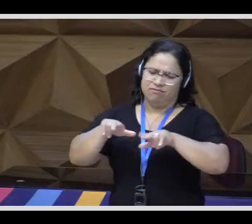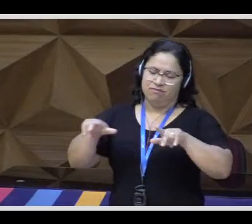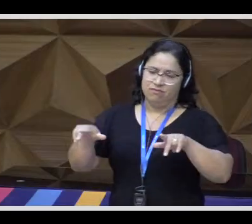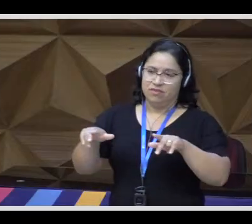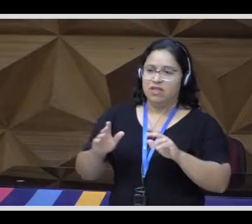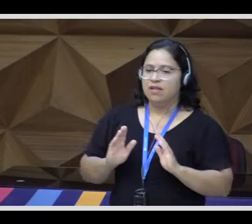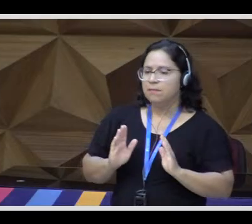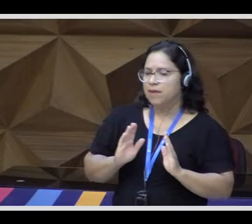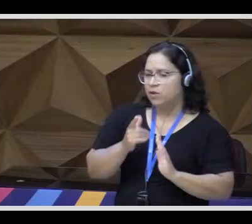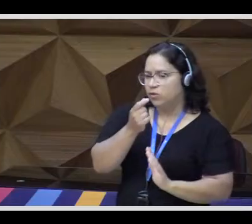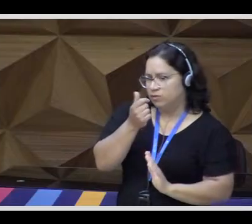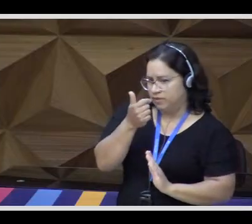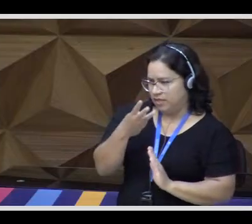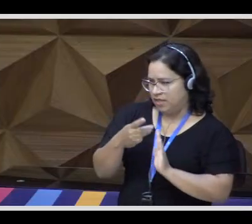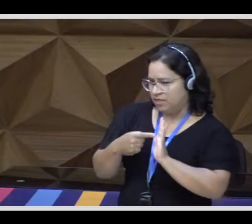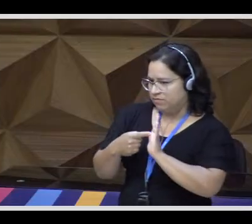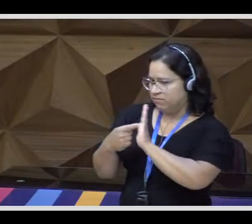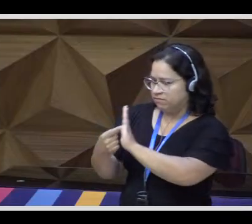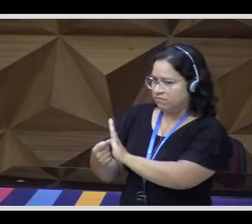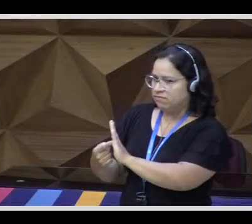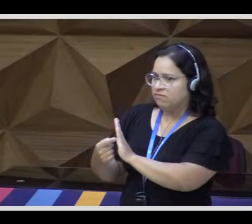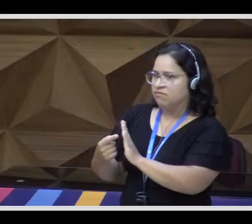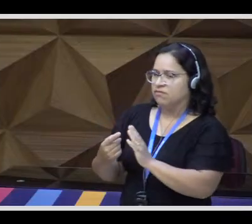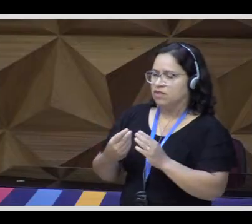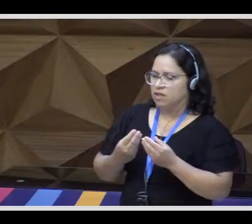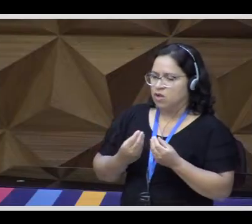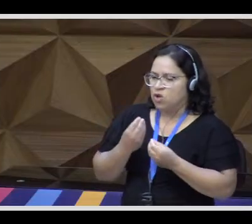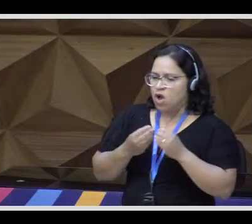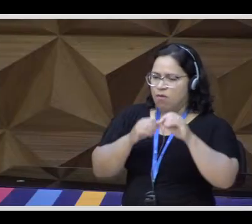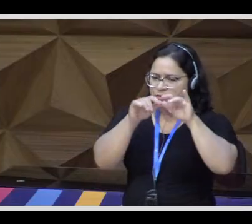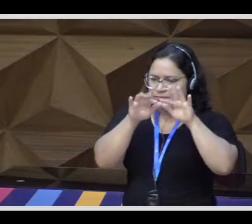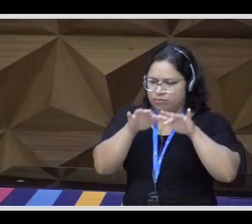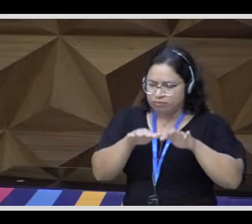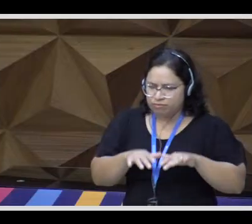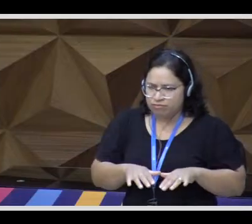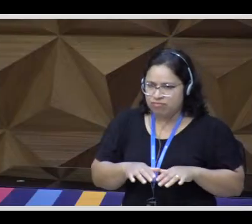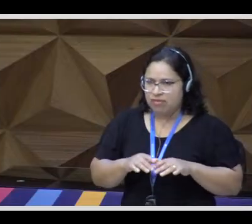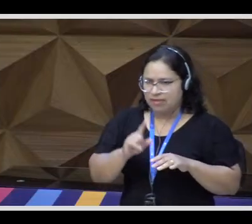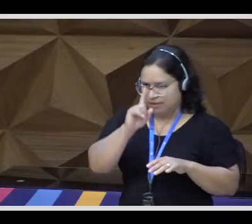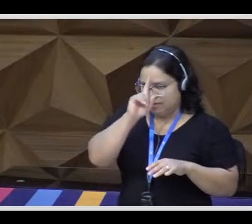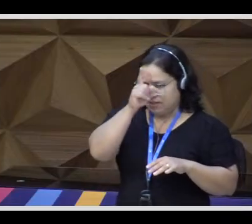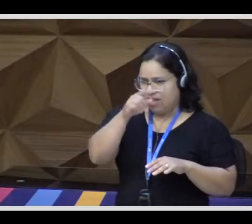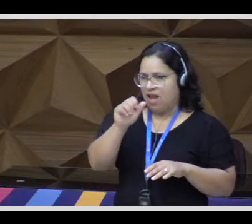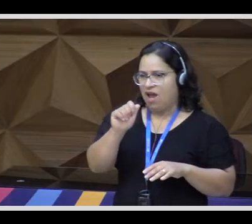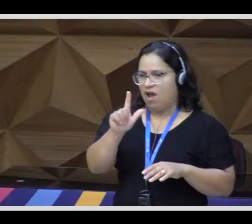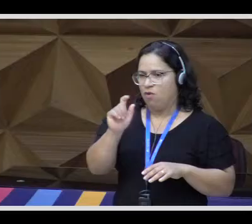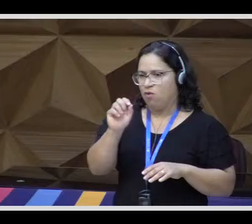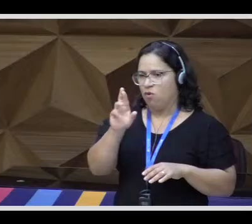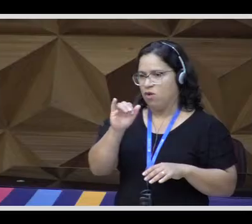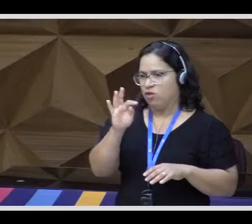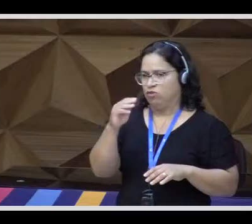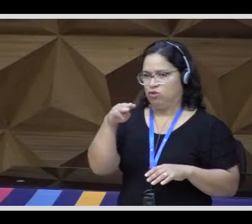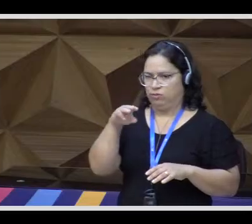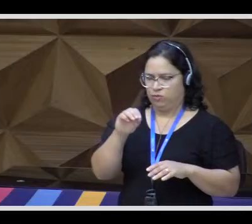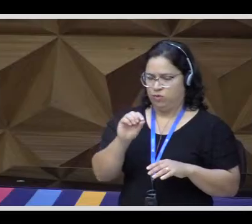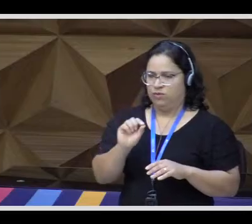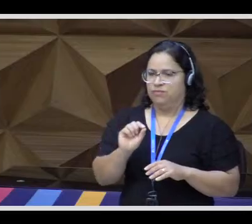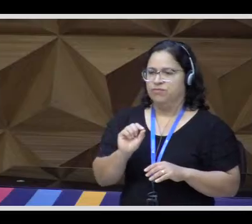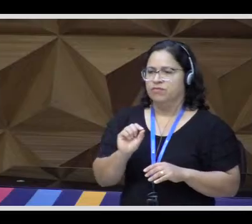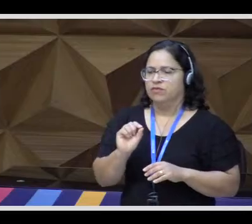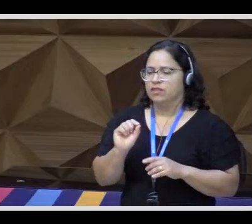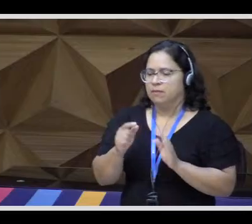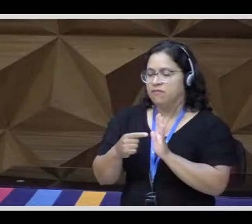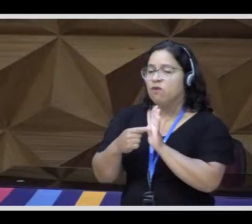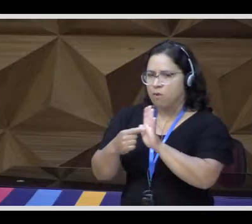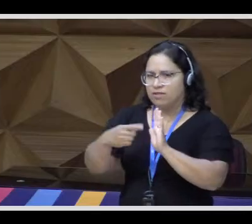used that to create this algorithm that I'm going to present to you today, is it's necessary to create some